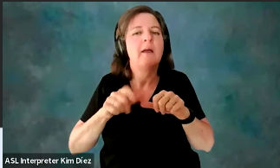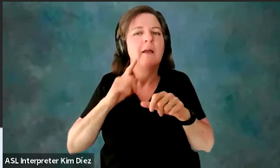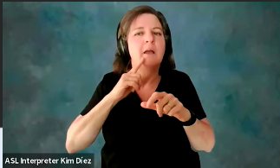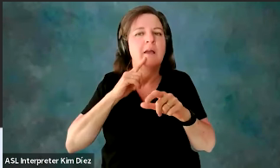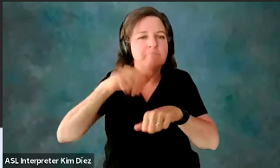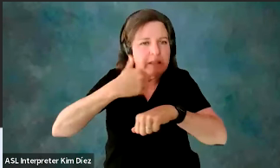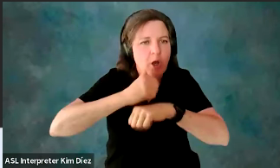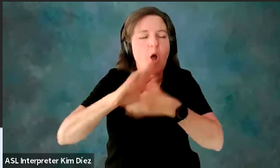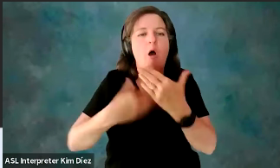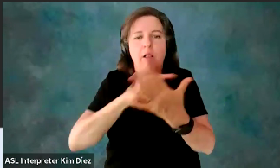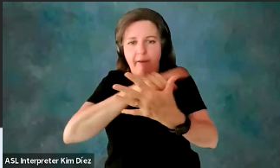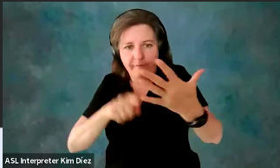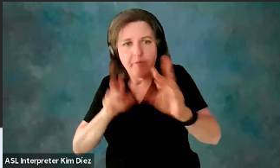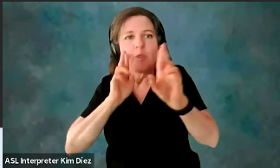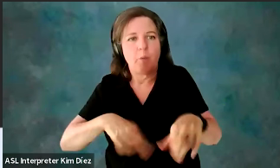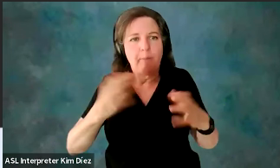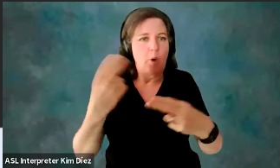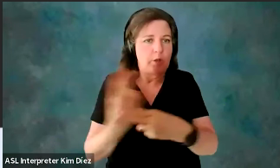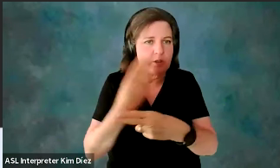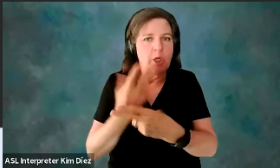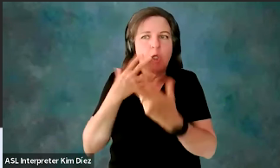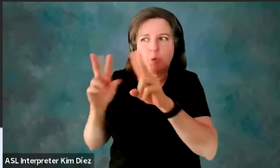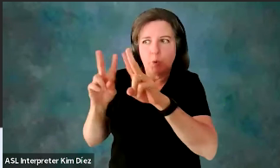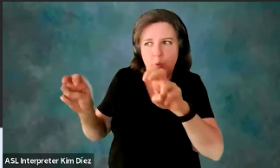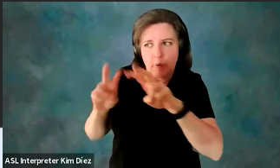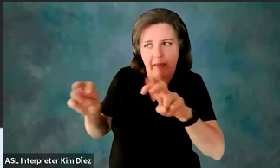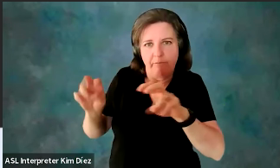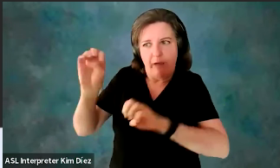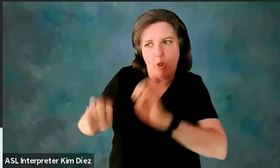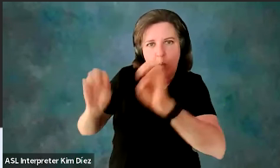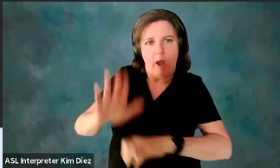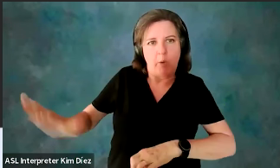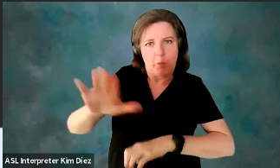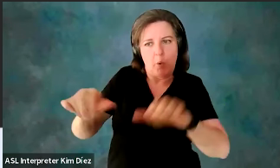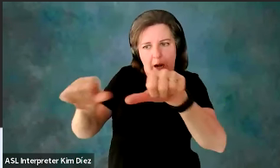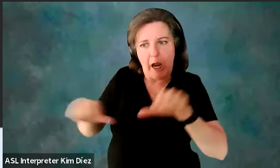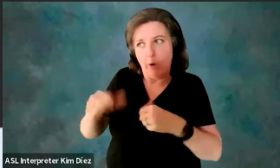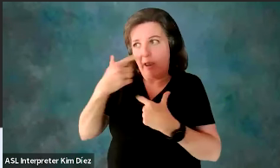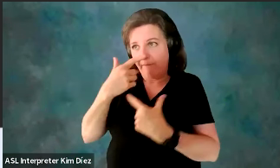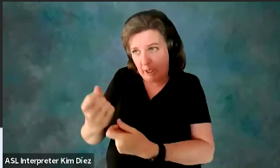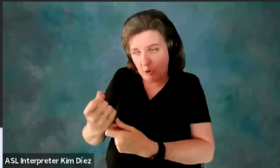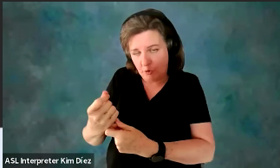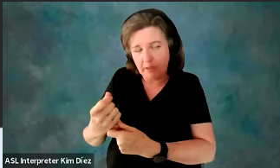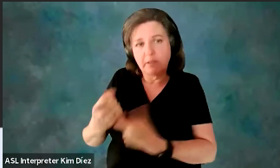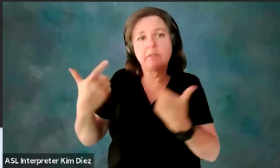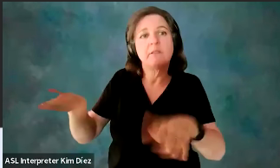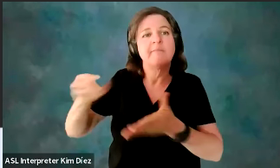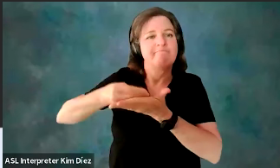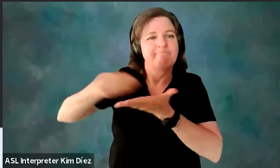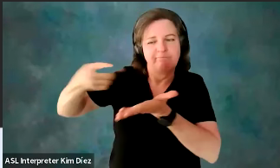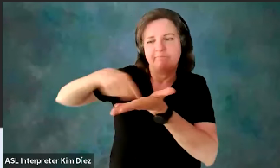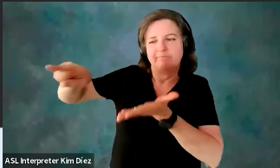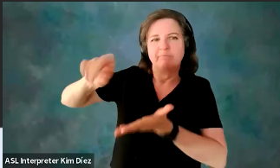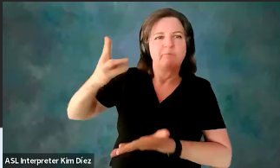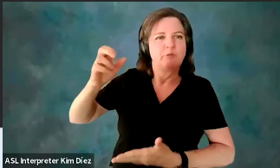want to use to be able to evaluate that area of interest, you're going to do your checkout. And this